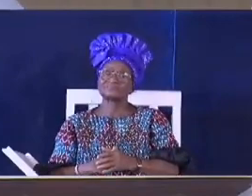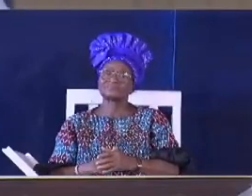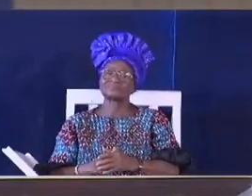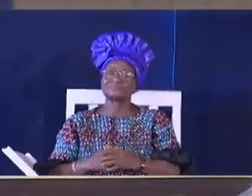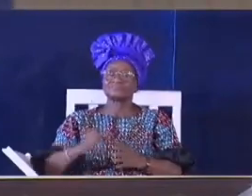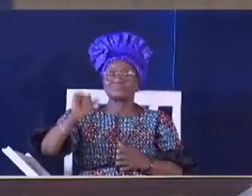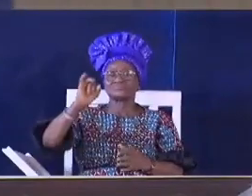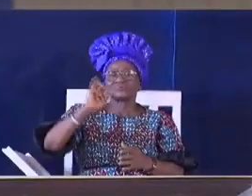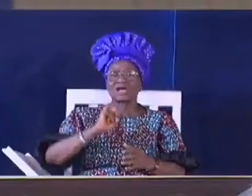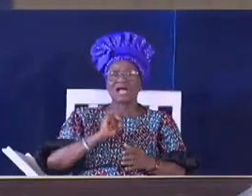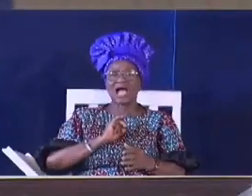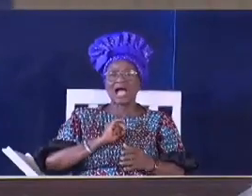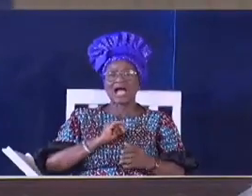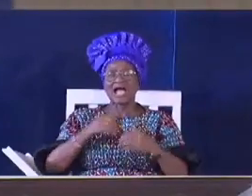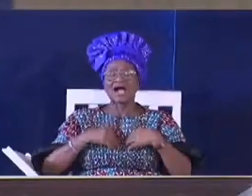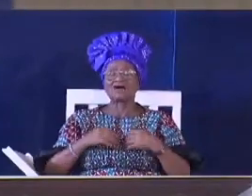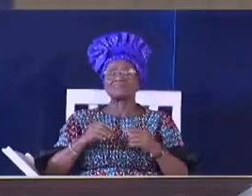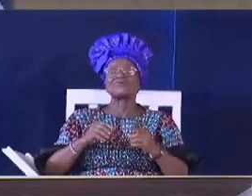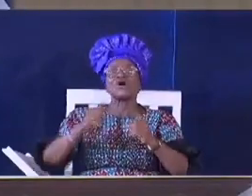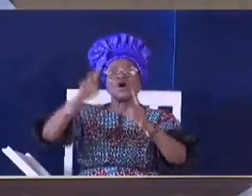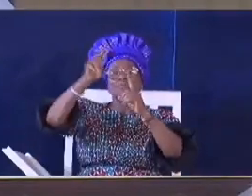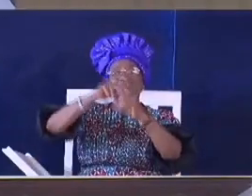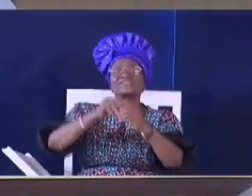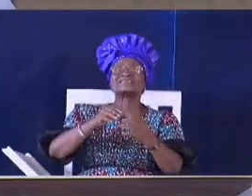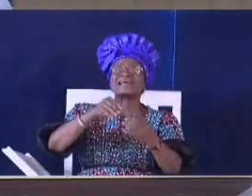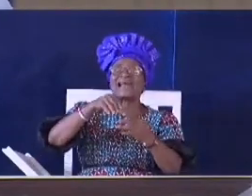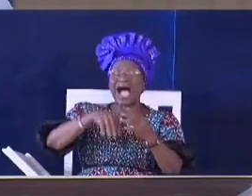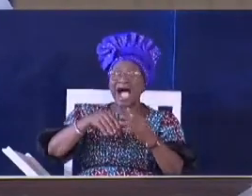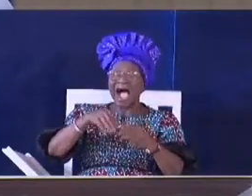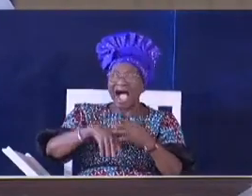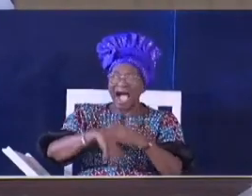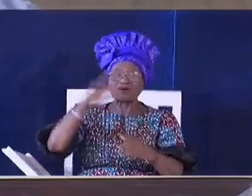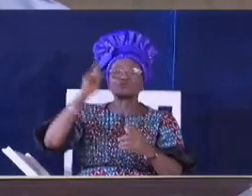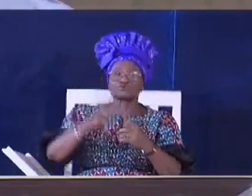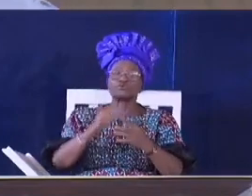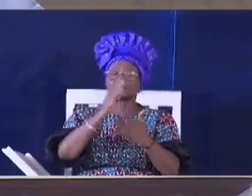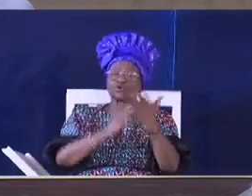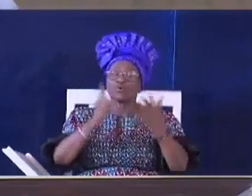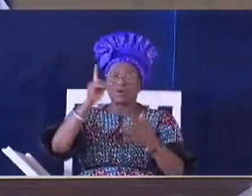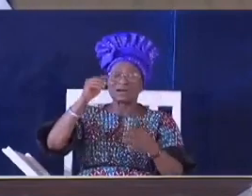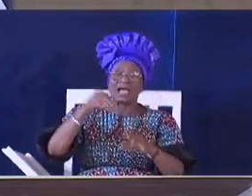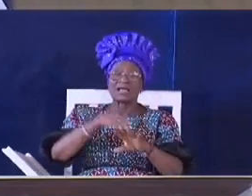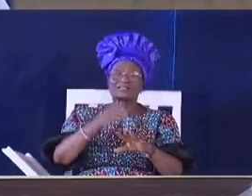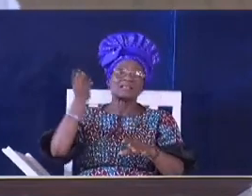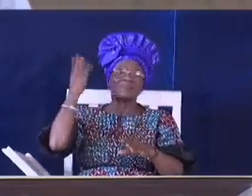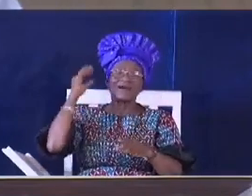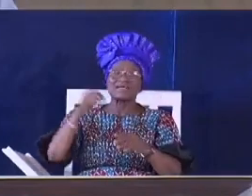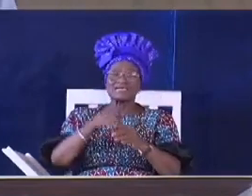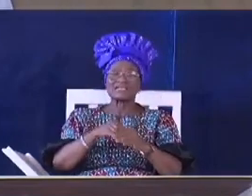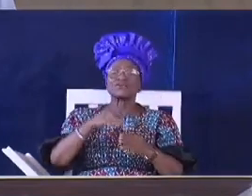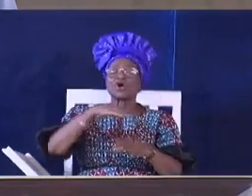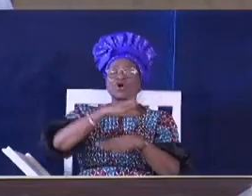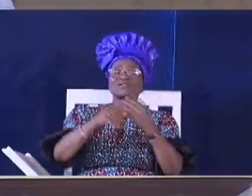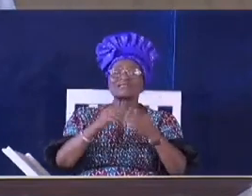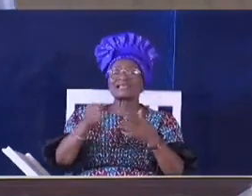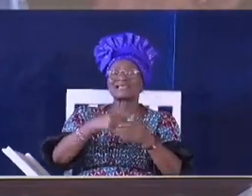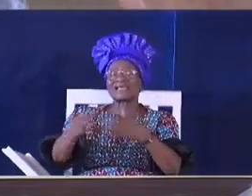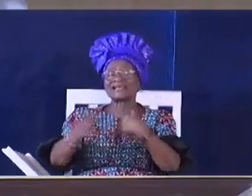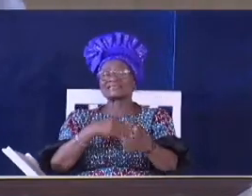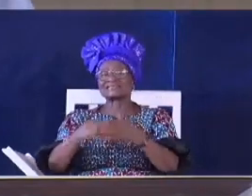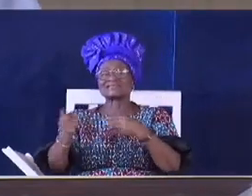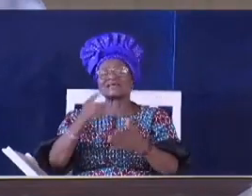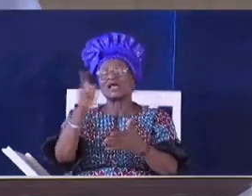I have pointed out to some of us in the past, in all the cases where Jesus